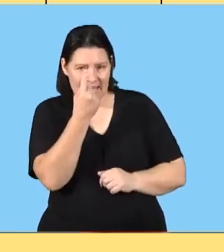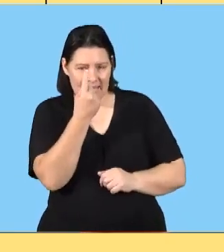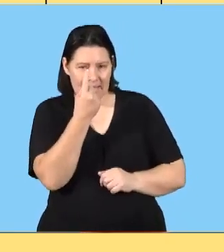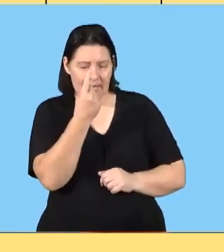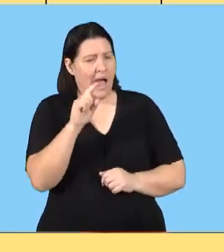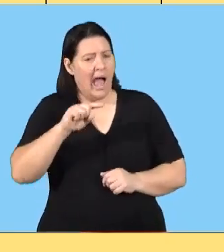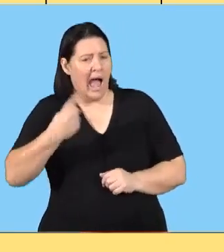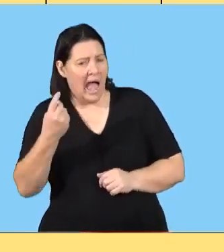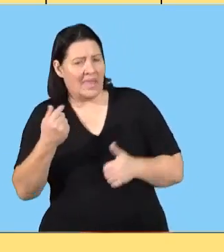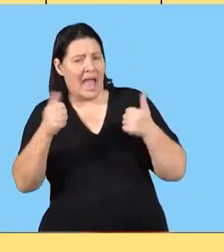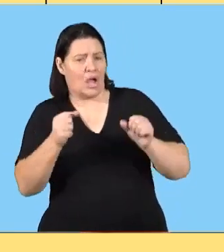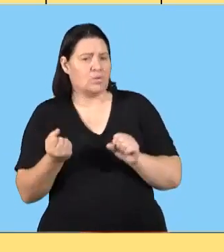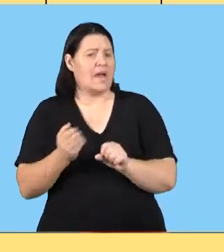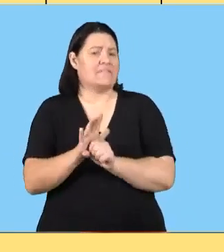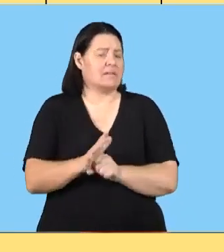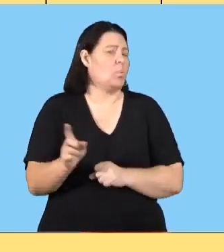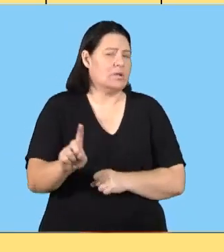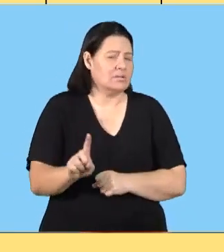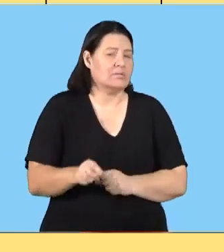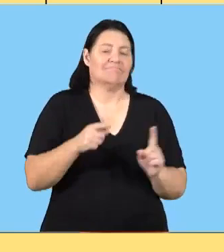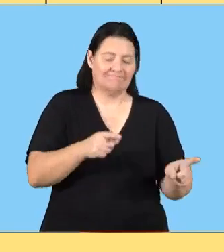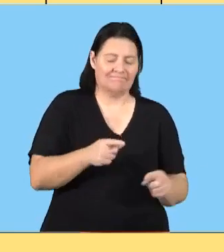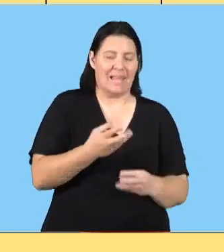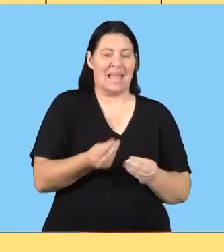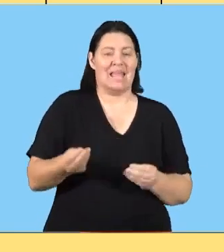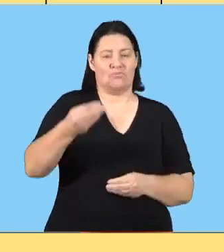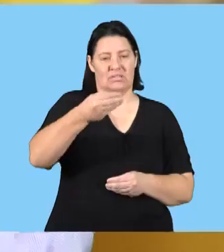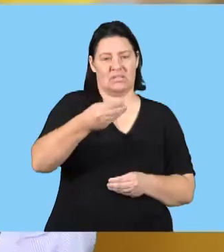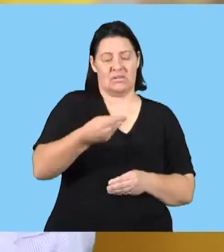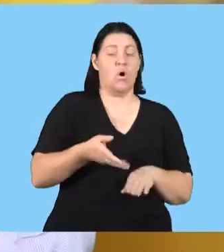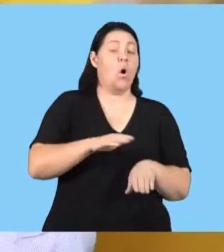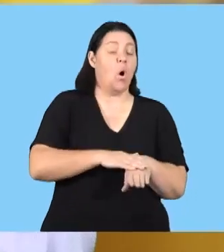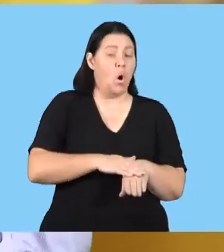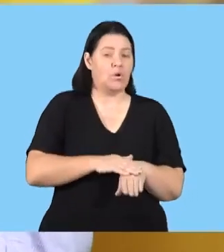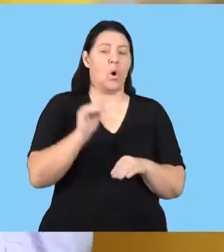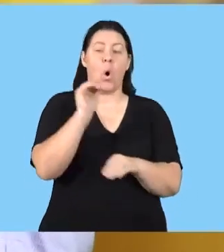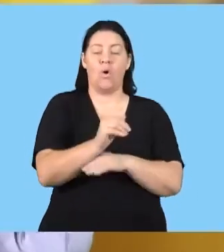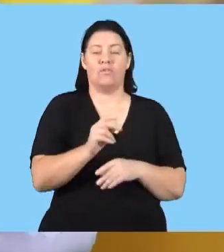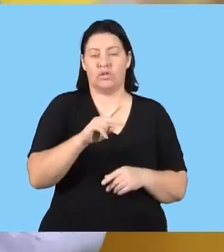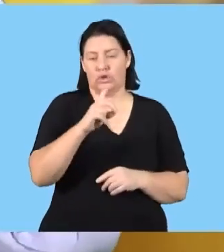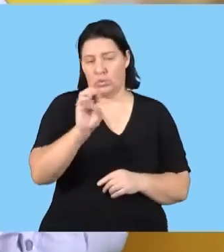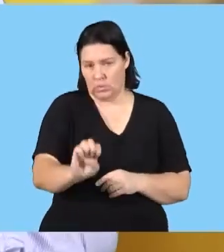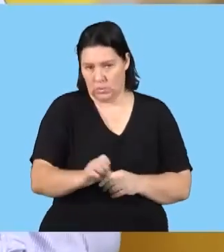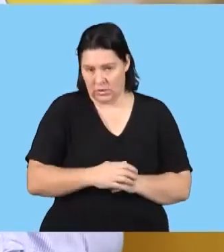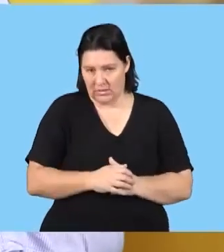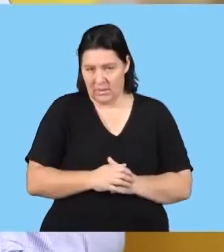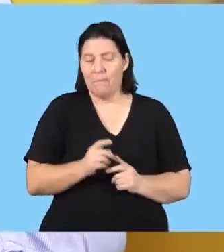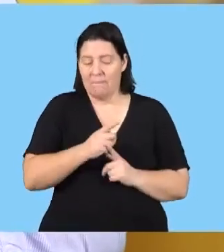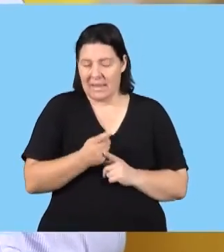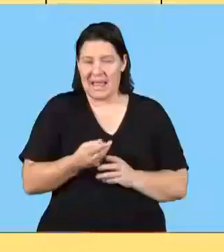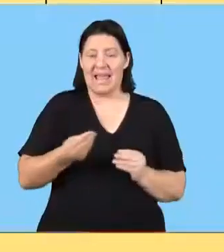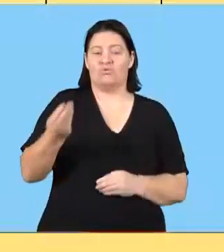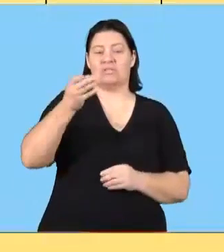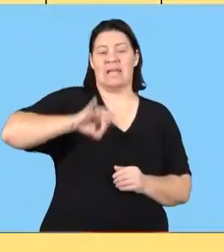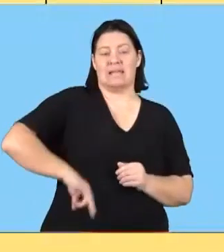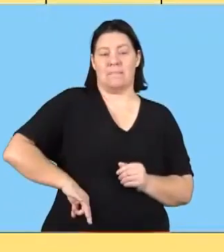to be another account that is affected. What is this? Interest. Interest income or interest expense. This is interest income.